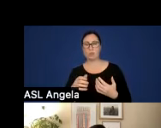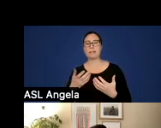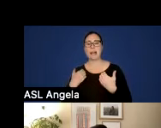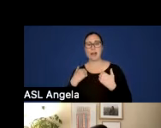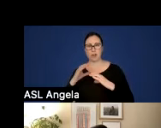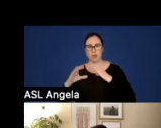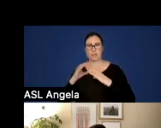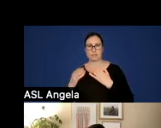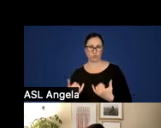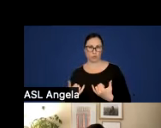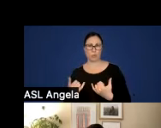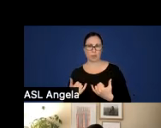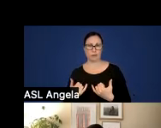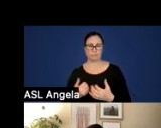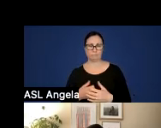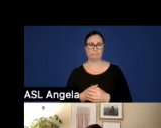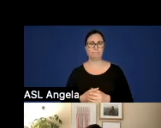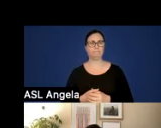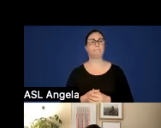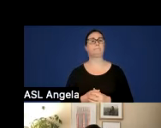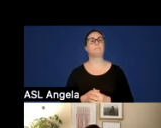slide, please, Deb.